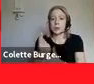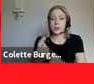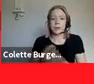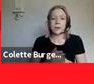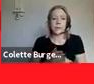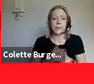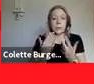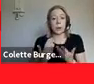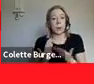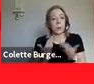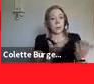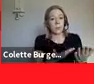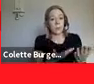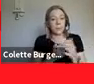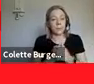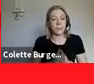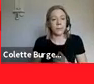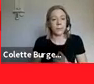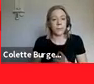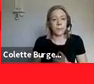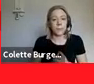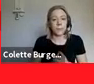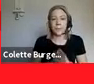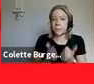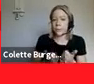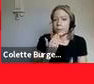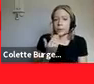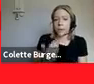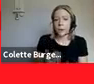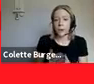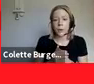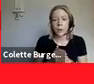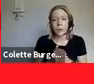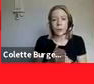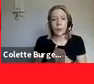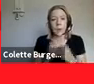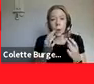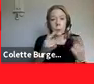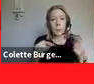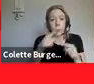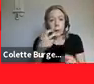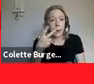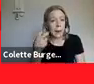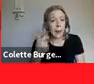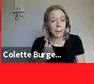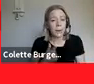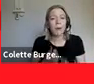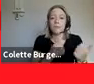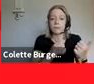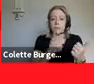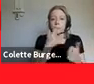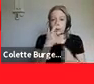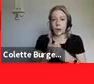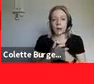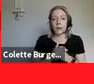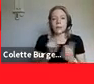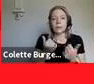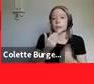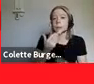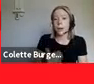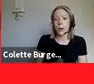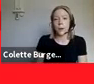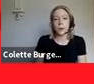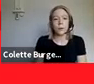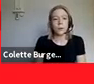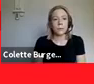have you. Yes, thank you, Ingrid. I hope you can hear me. We can, yeah. Yes, thank you. So